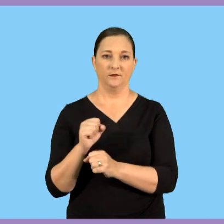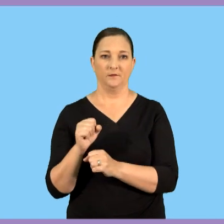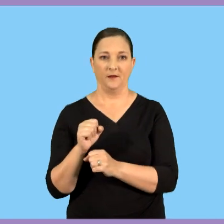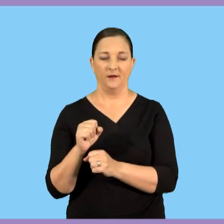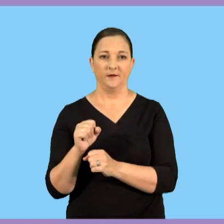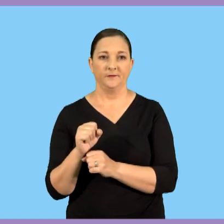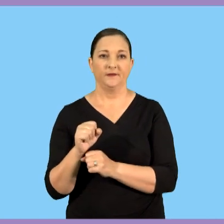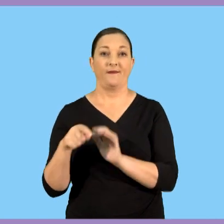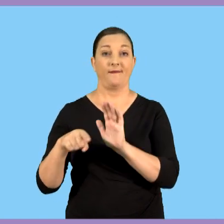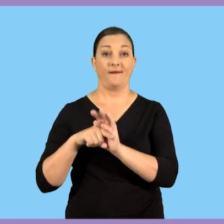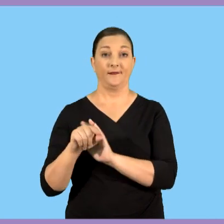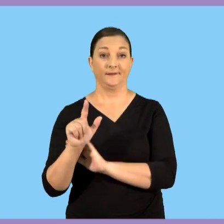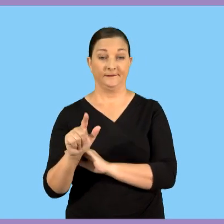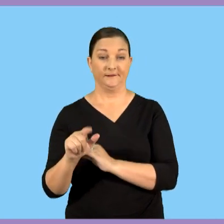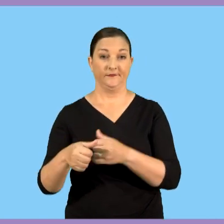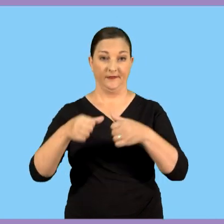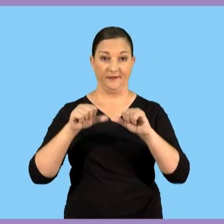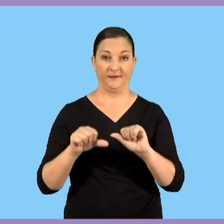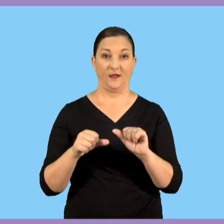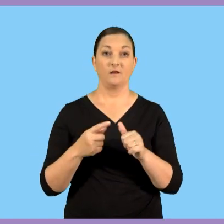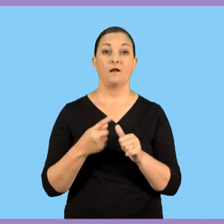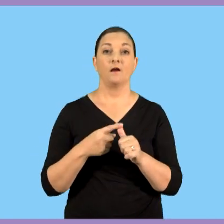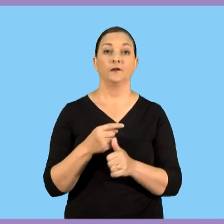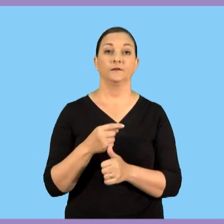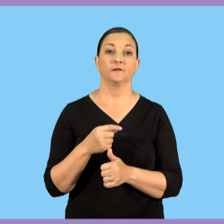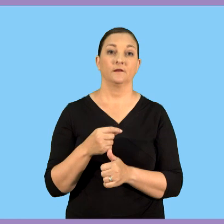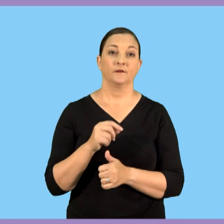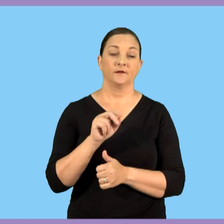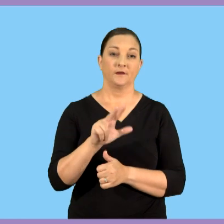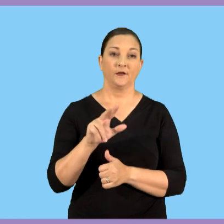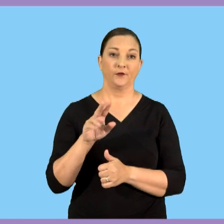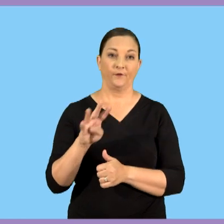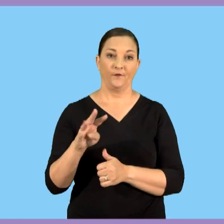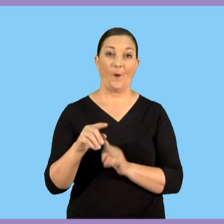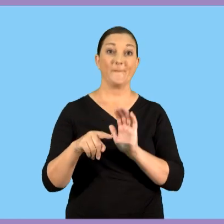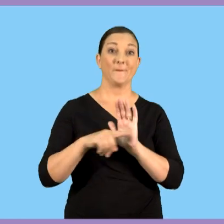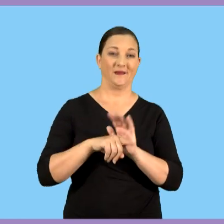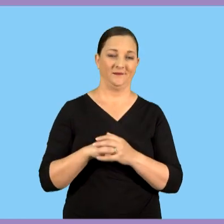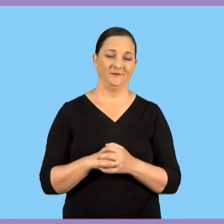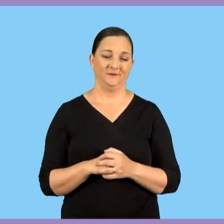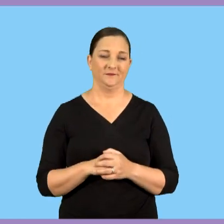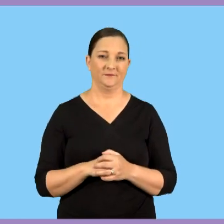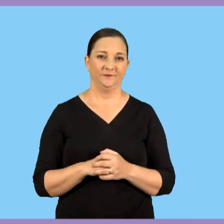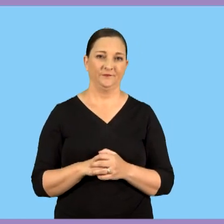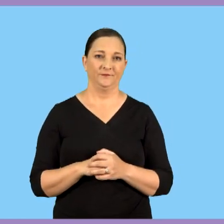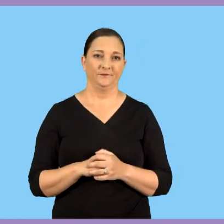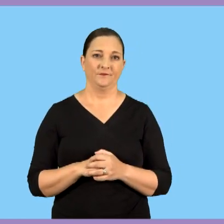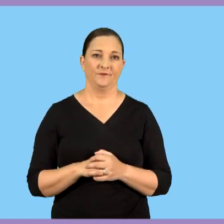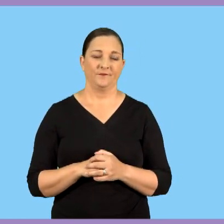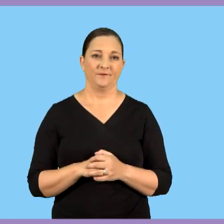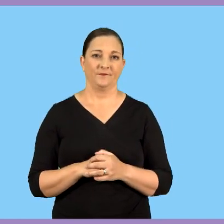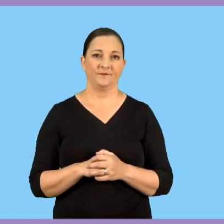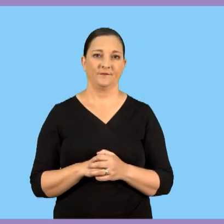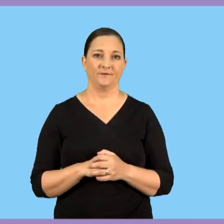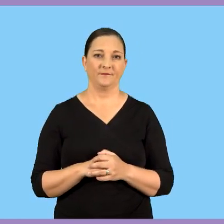7, that answer is going to be 84. So 6 multiplied by 2 multiplied by a negative 7, our